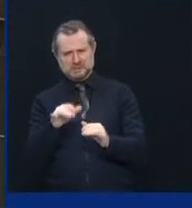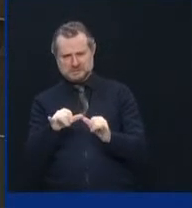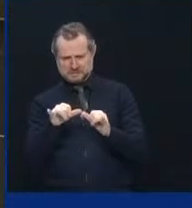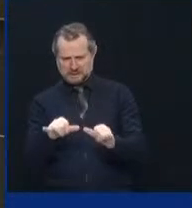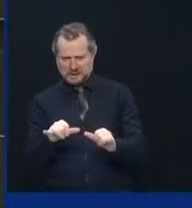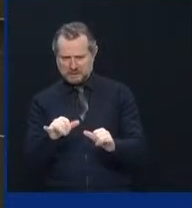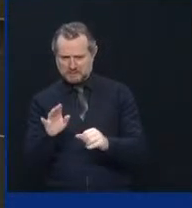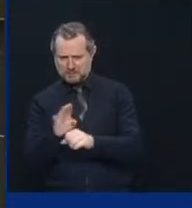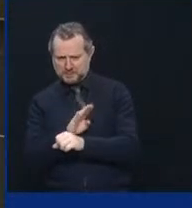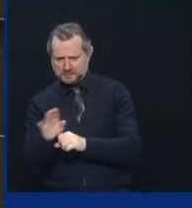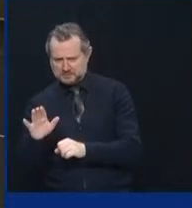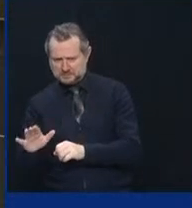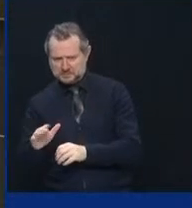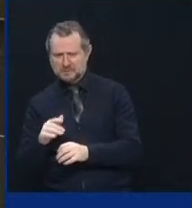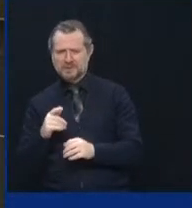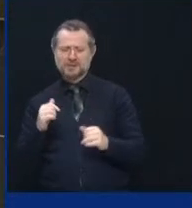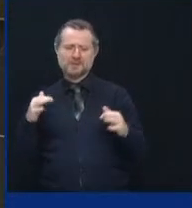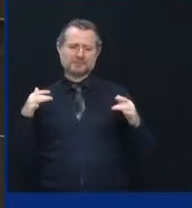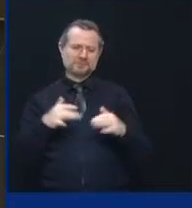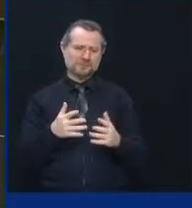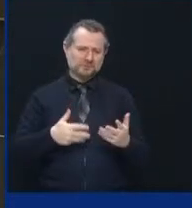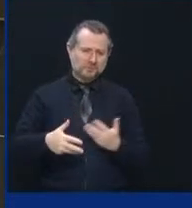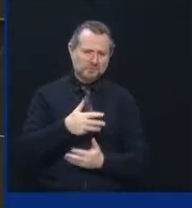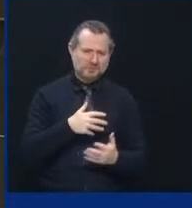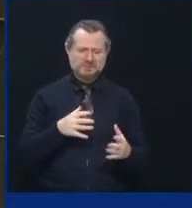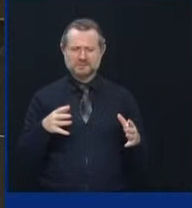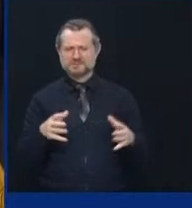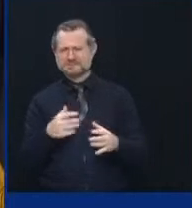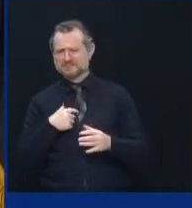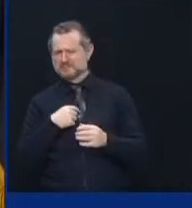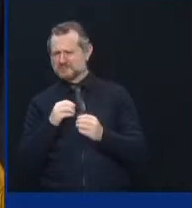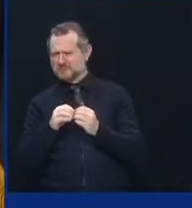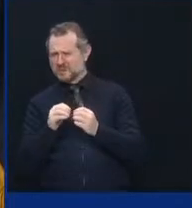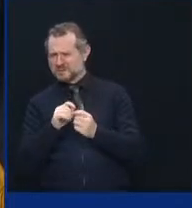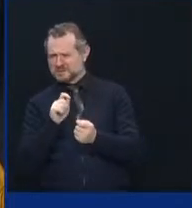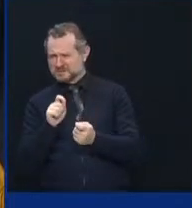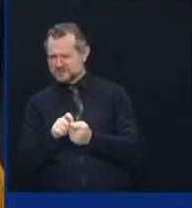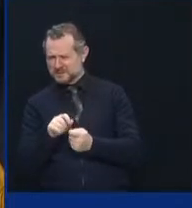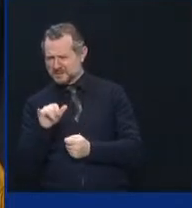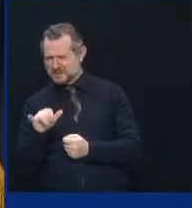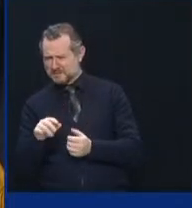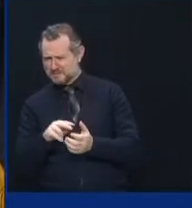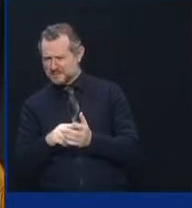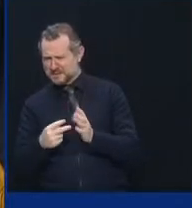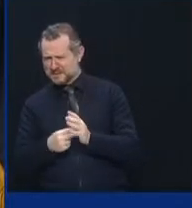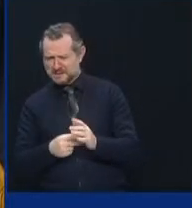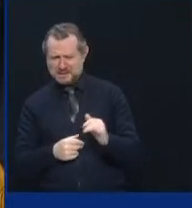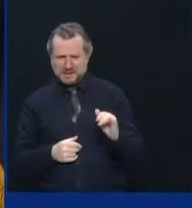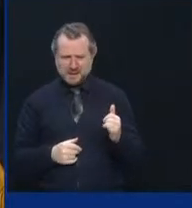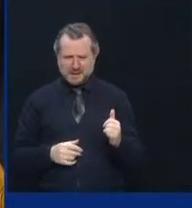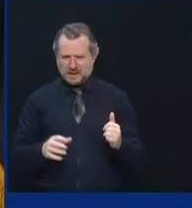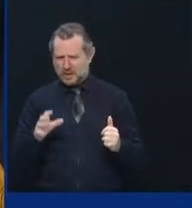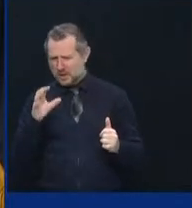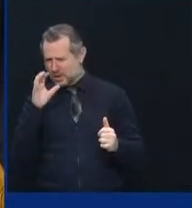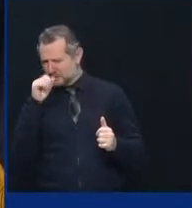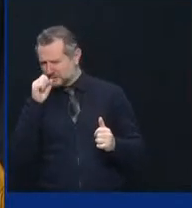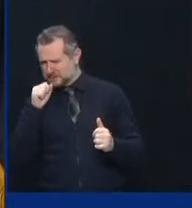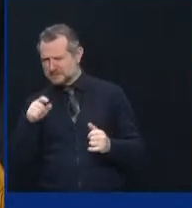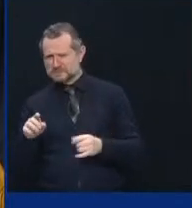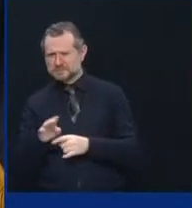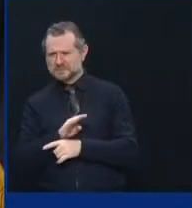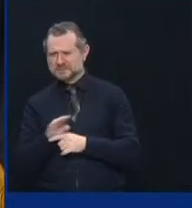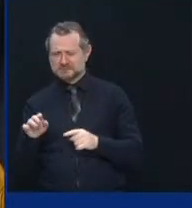give us kind of more specificity on what that is? Yes. We said